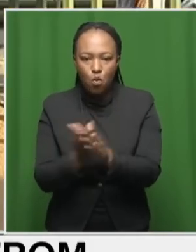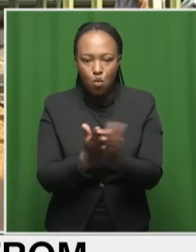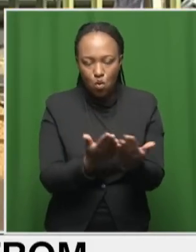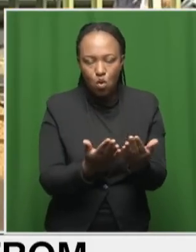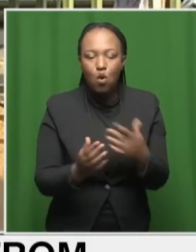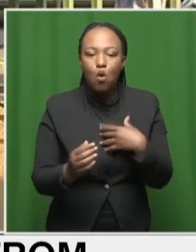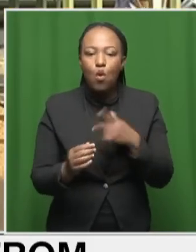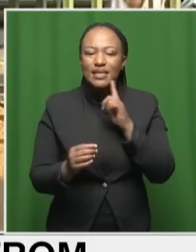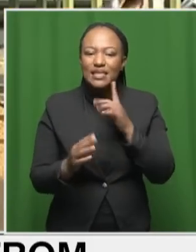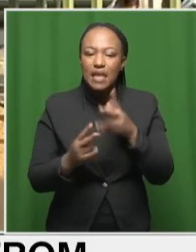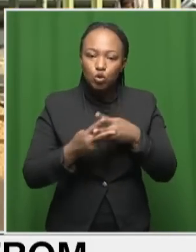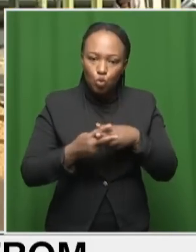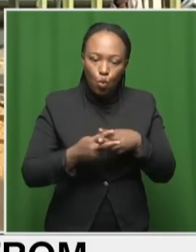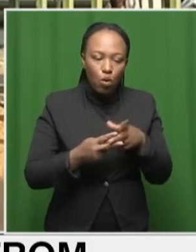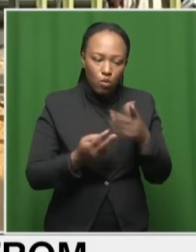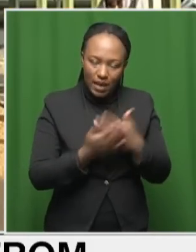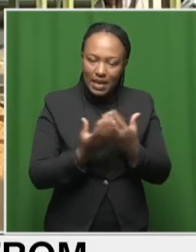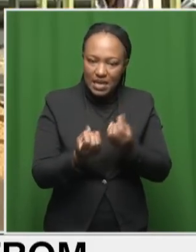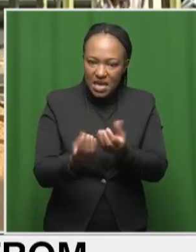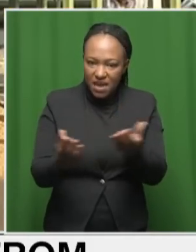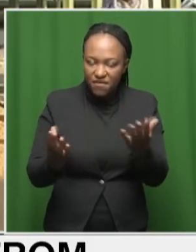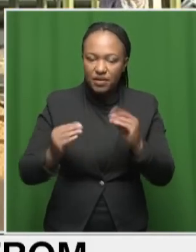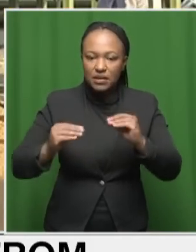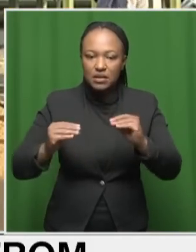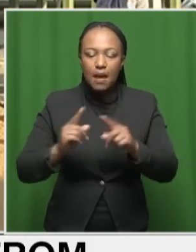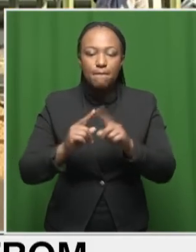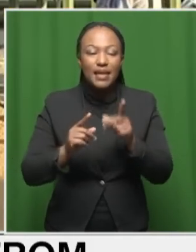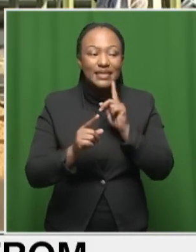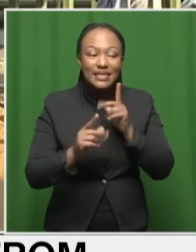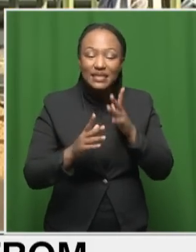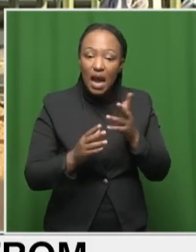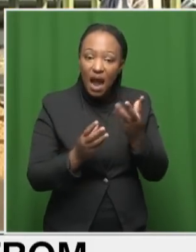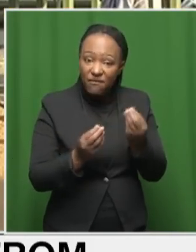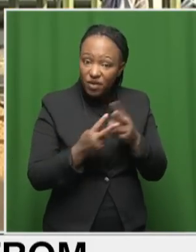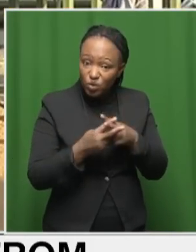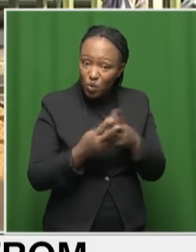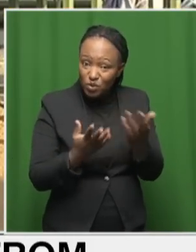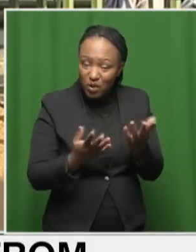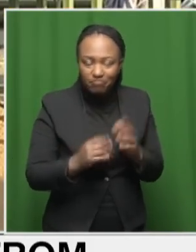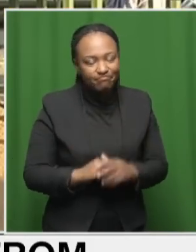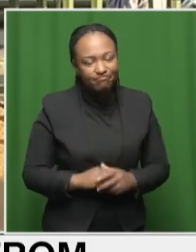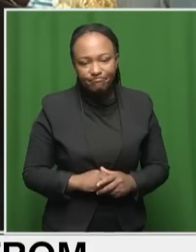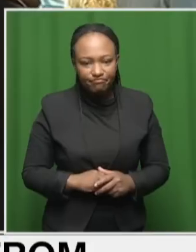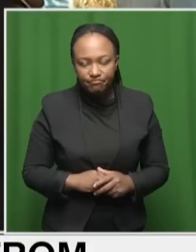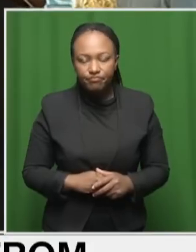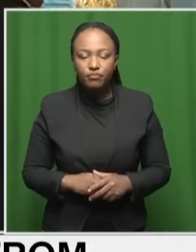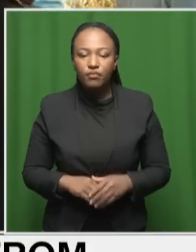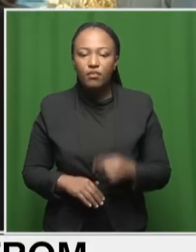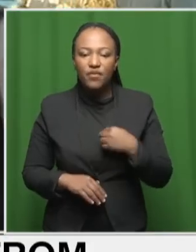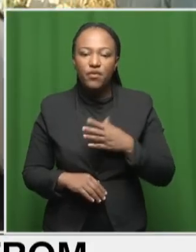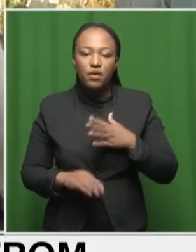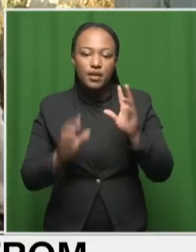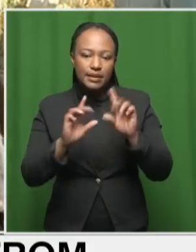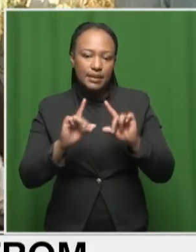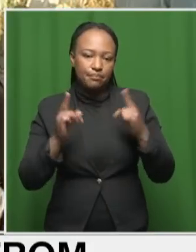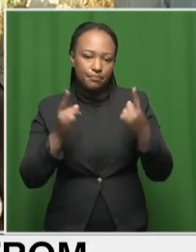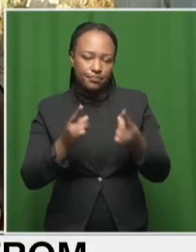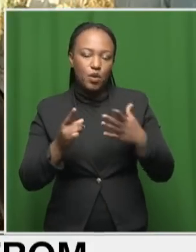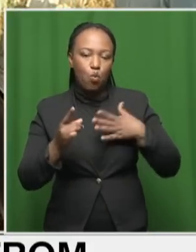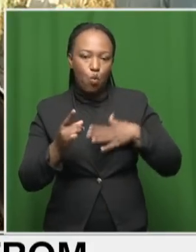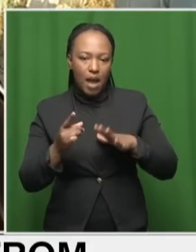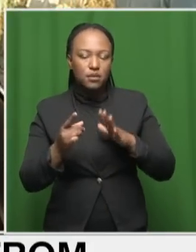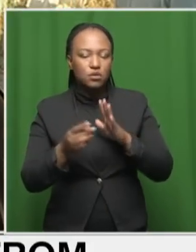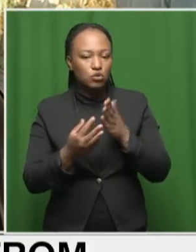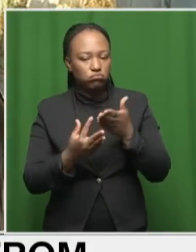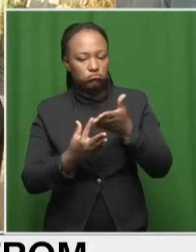tools that teachers need to teach reading. Most teachers don't actually have those tools. I think if the department wanted to highlight a mitigating factor, the